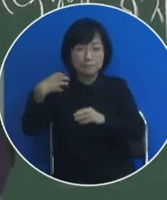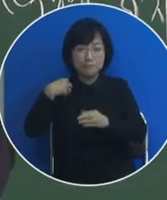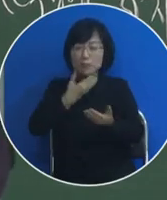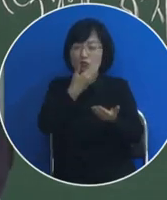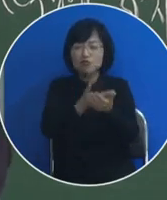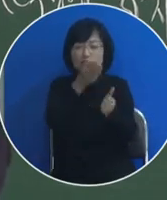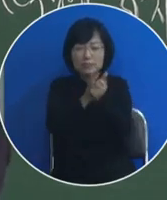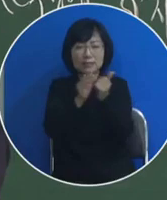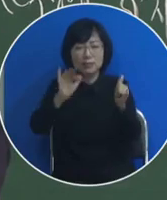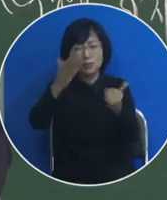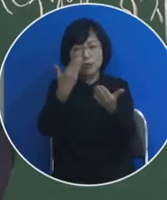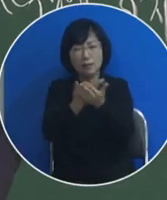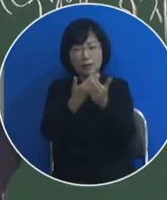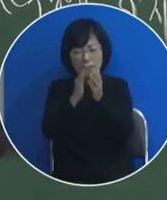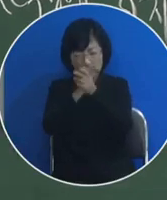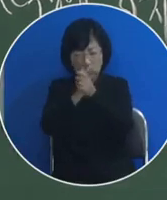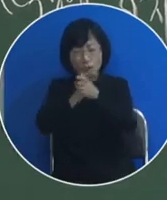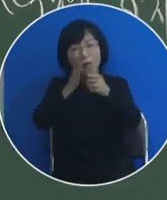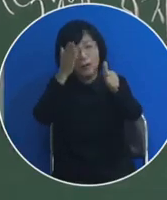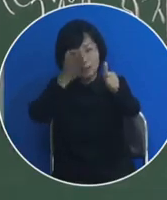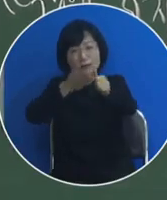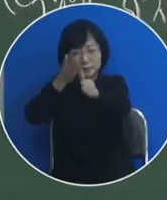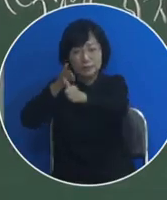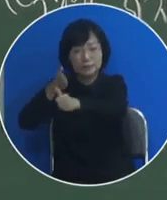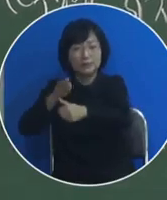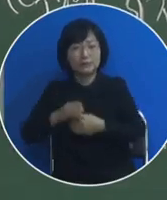proper church officer that's going to save people with the gospel.